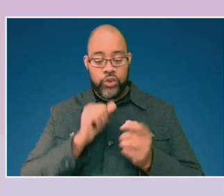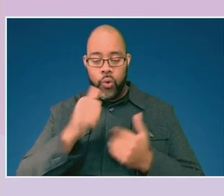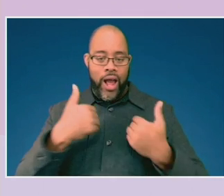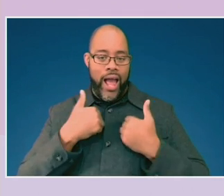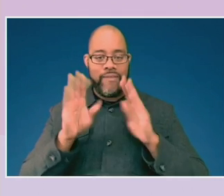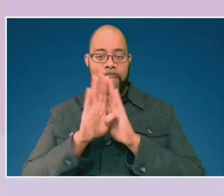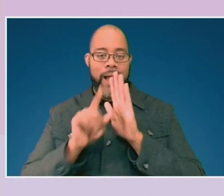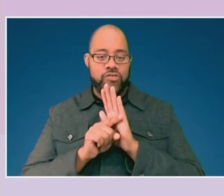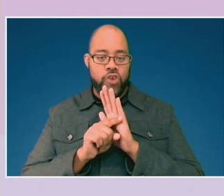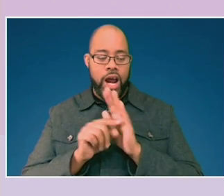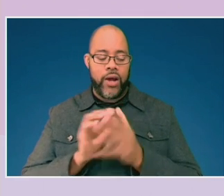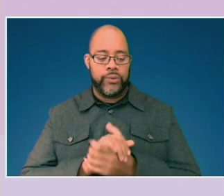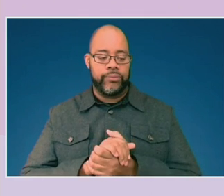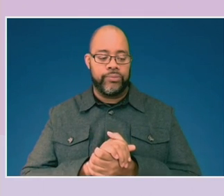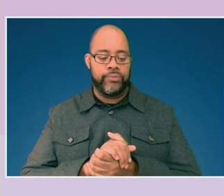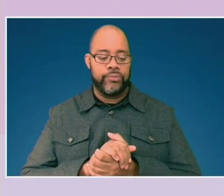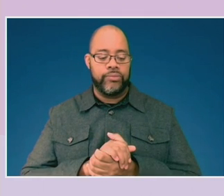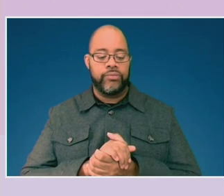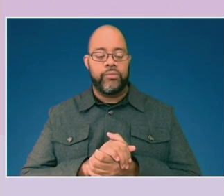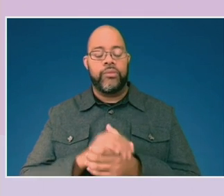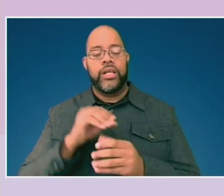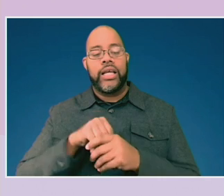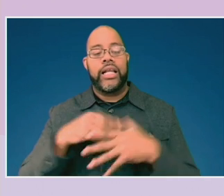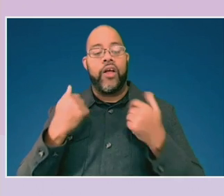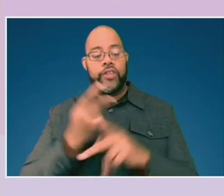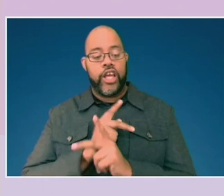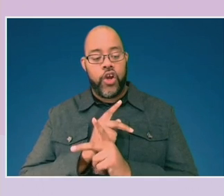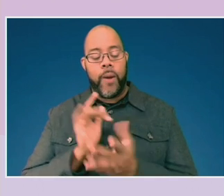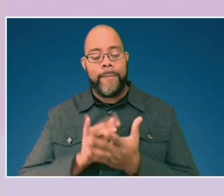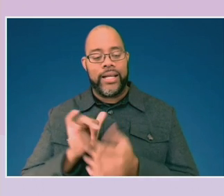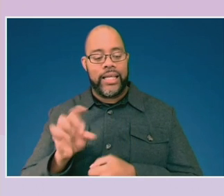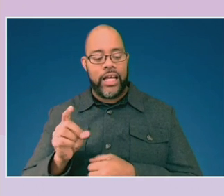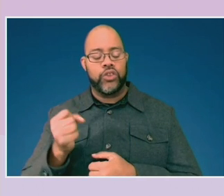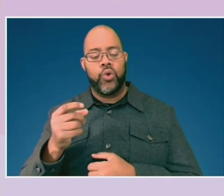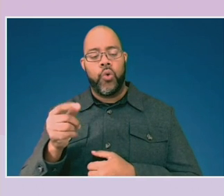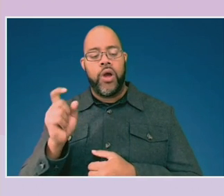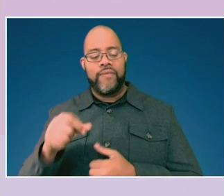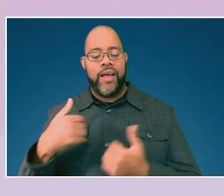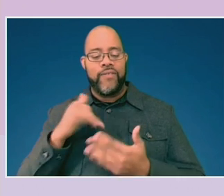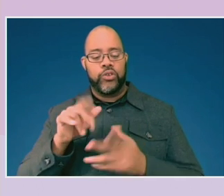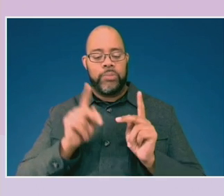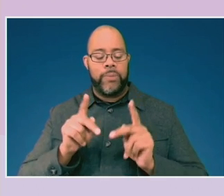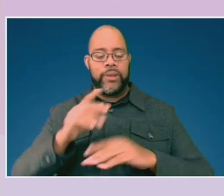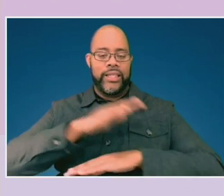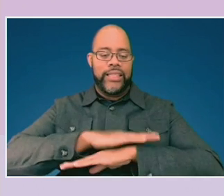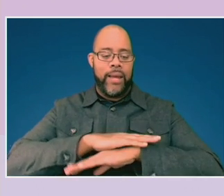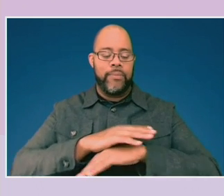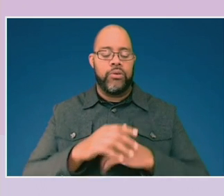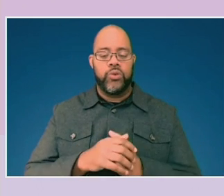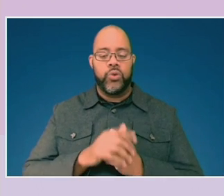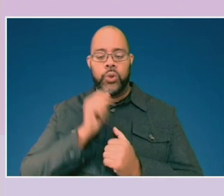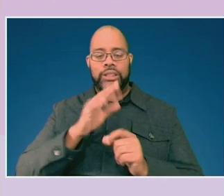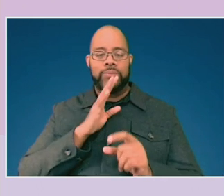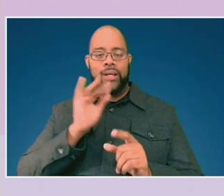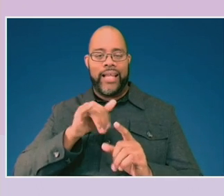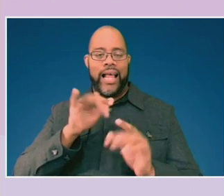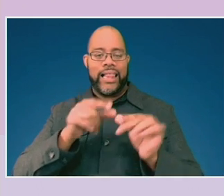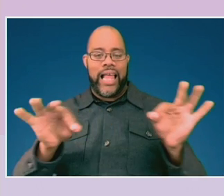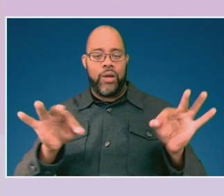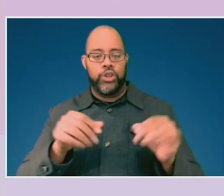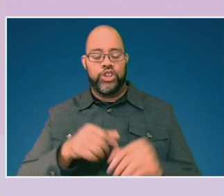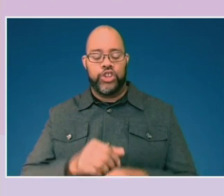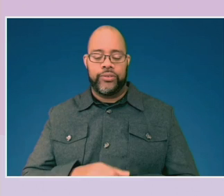background in healthcare and Medicaid. And so you've got to have those people at the table who can speak that language.